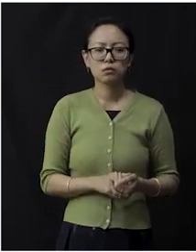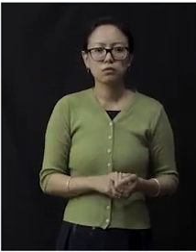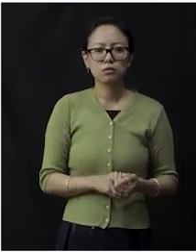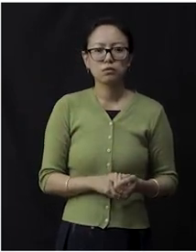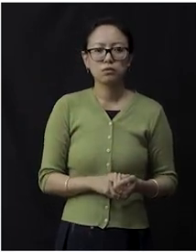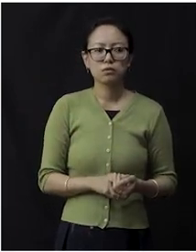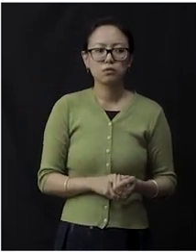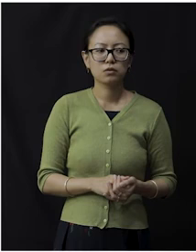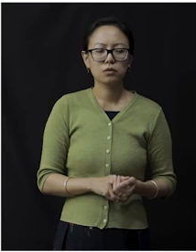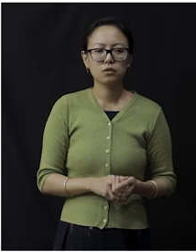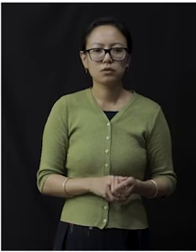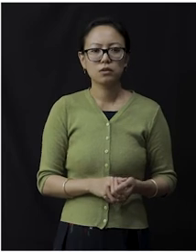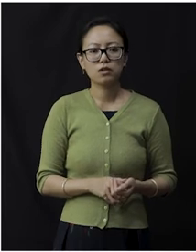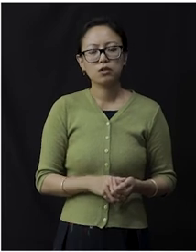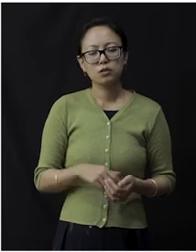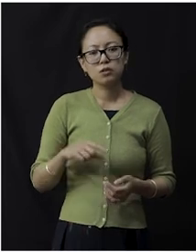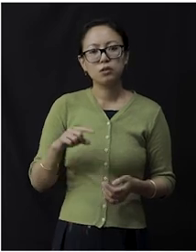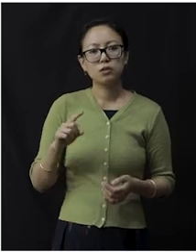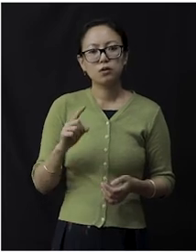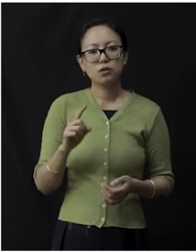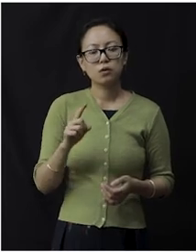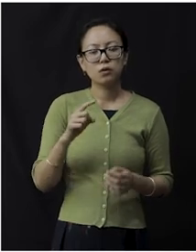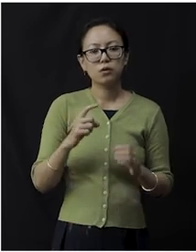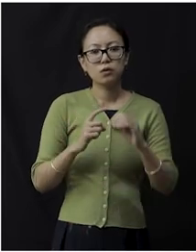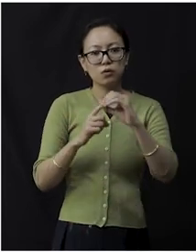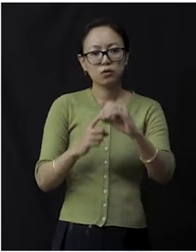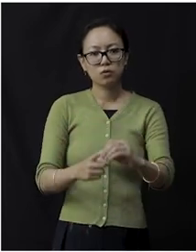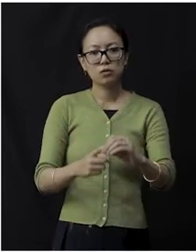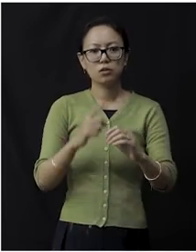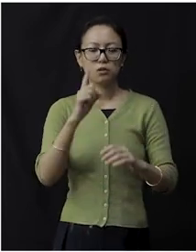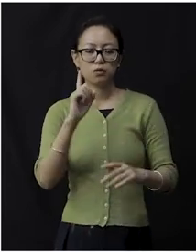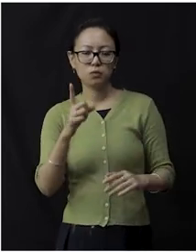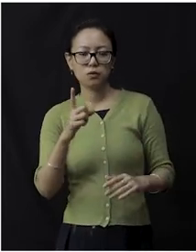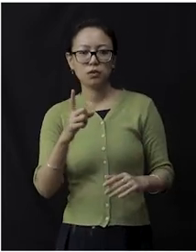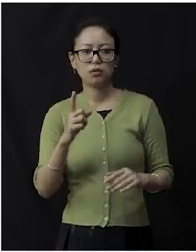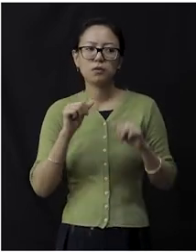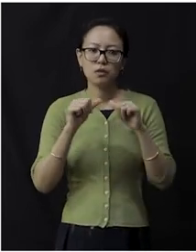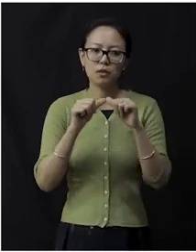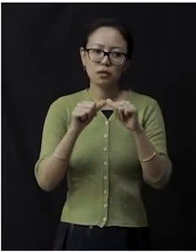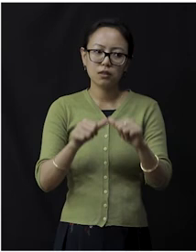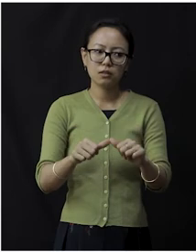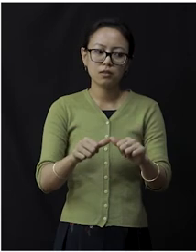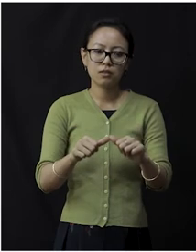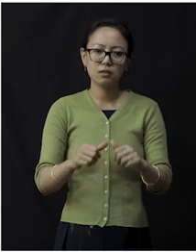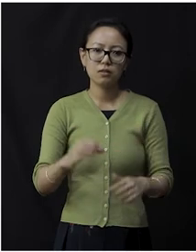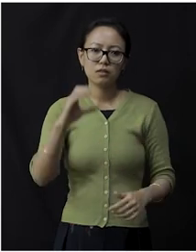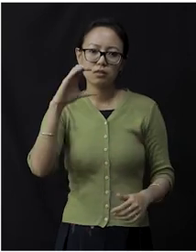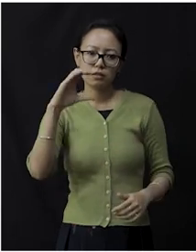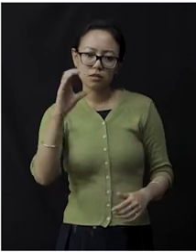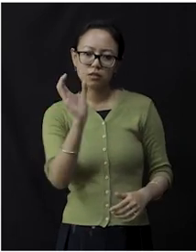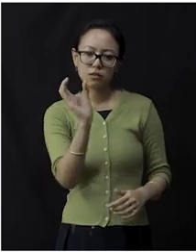it says curious, and OU is a sa. So the second